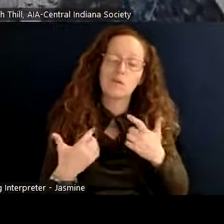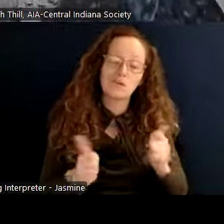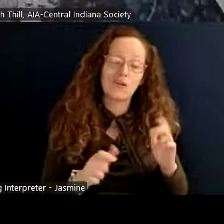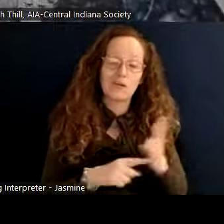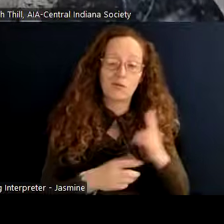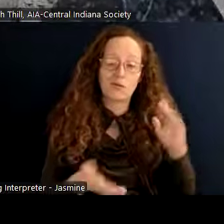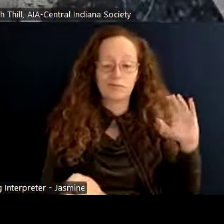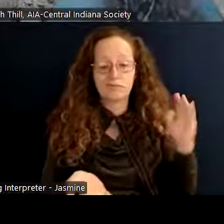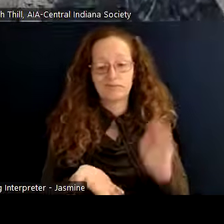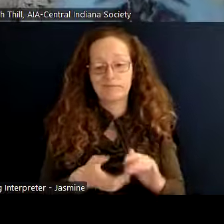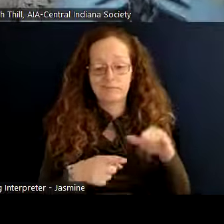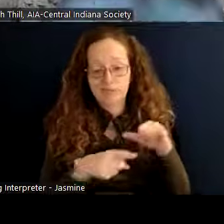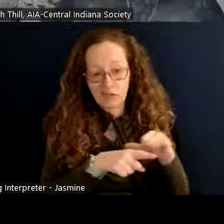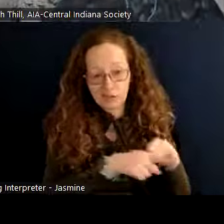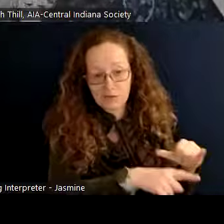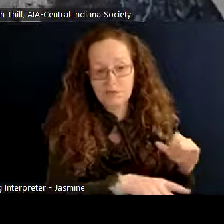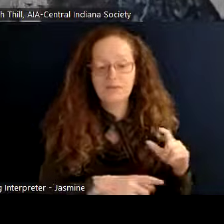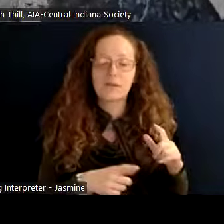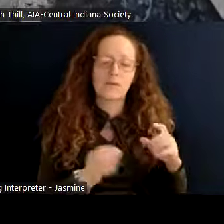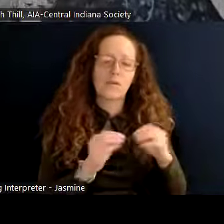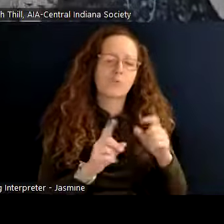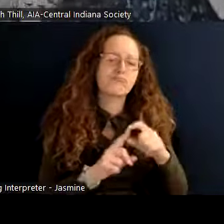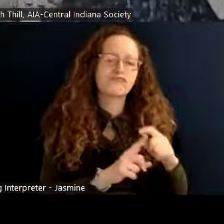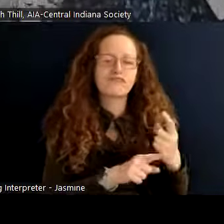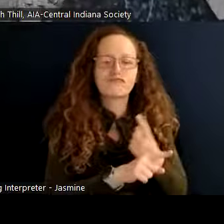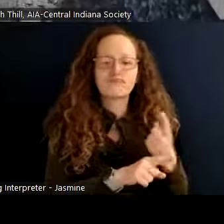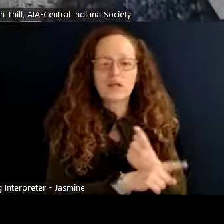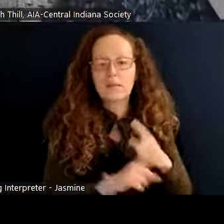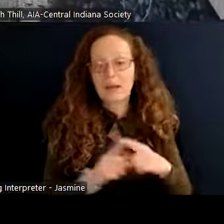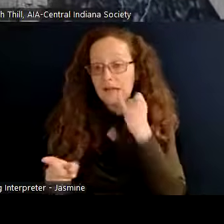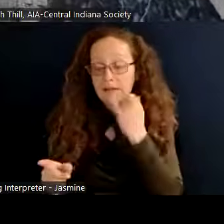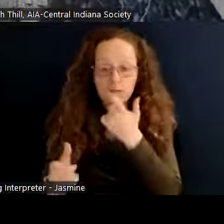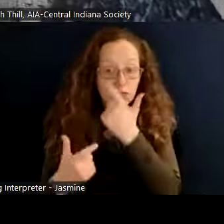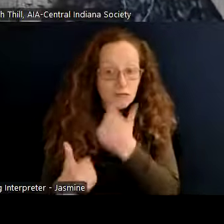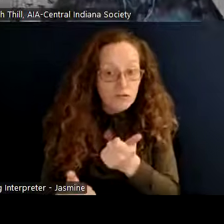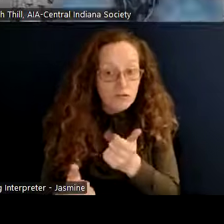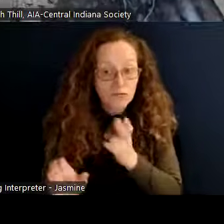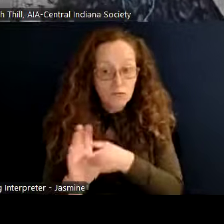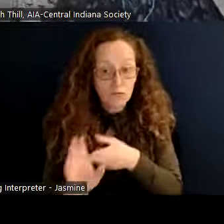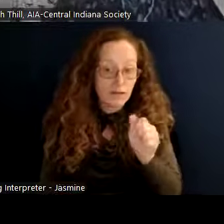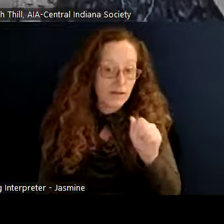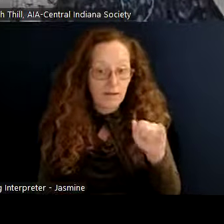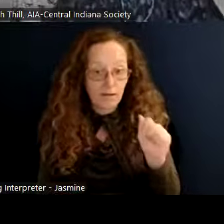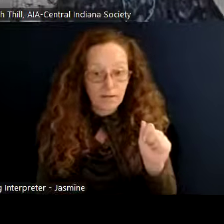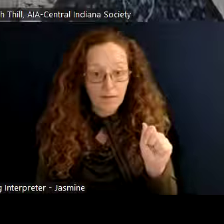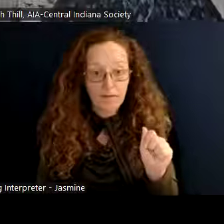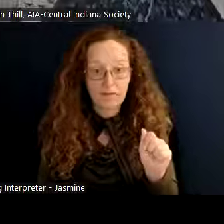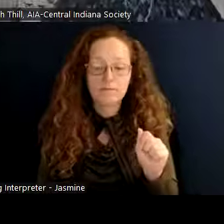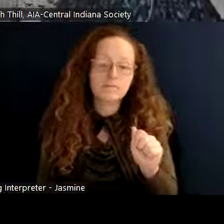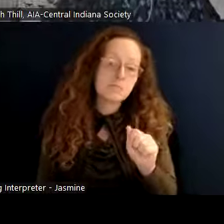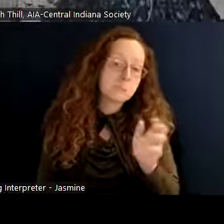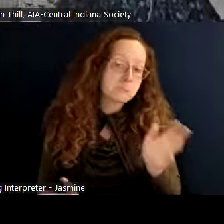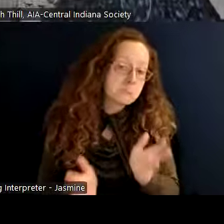our brains. If you would like to come into the world of the AIA, I would encourage you to look at